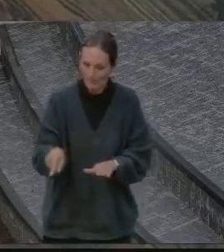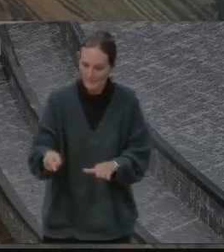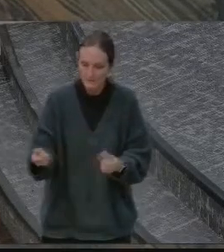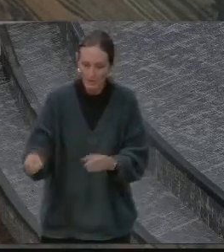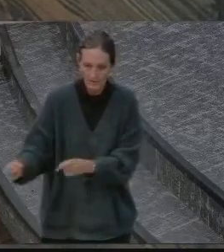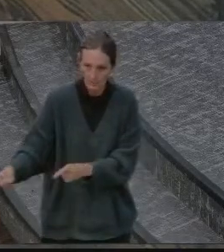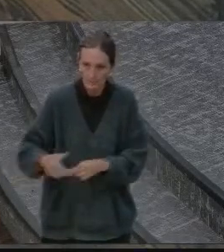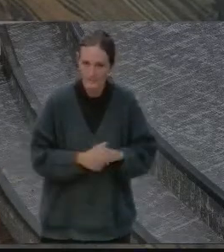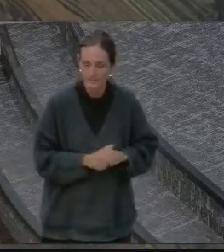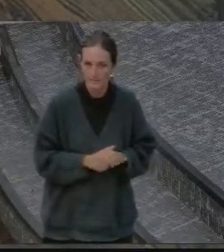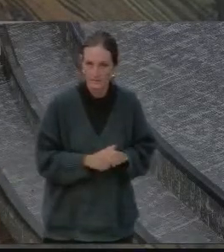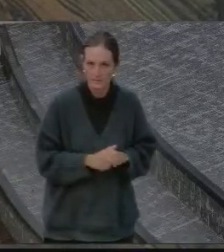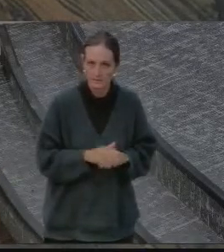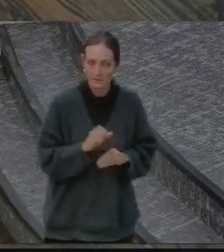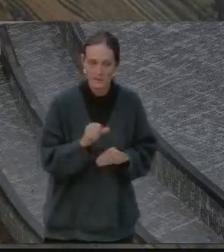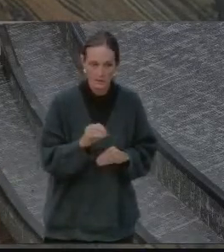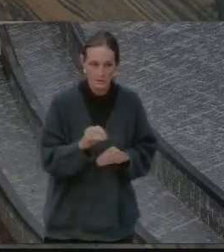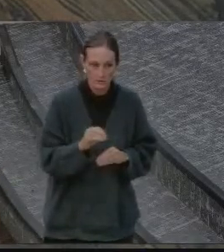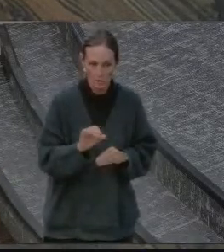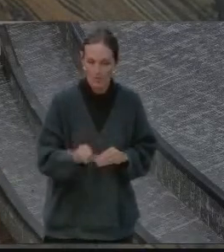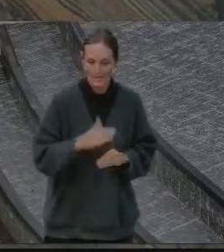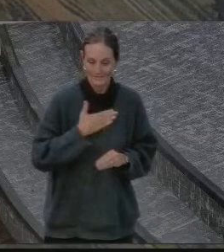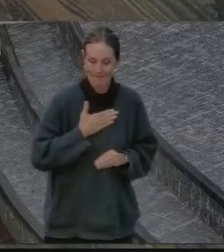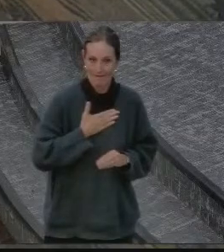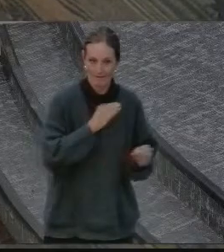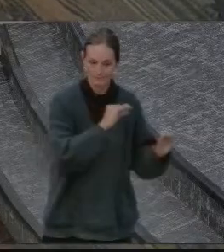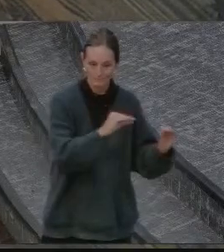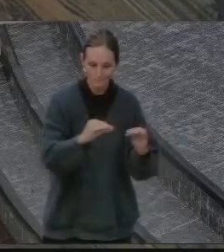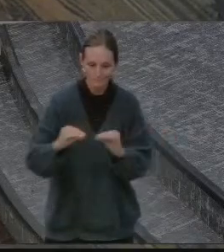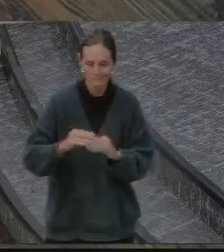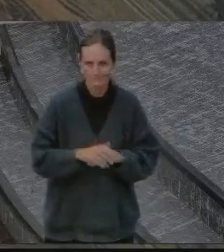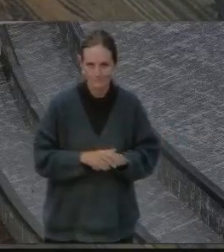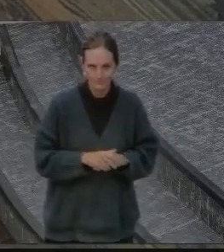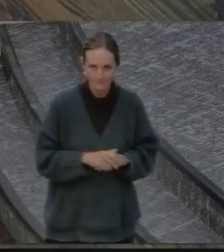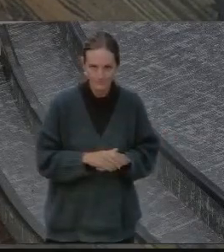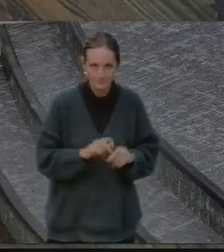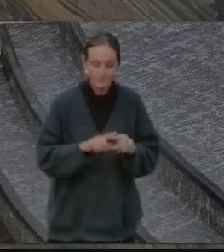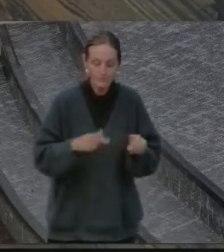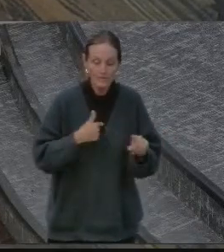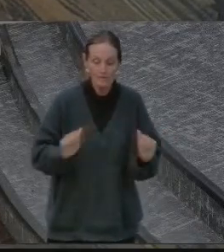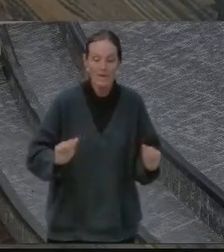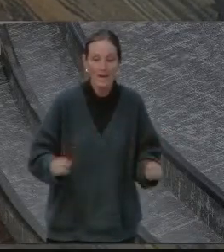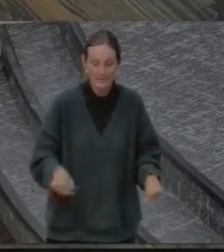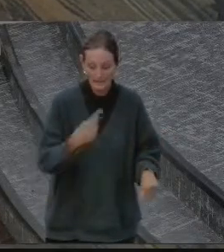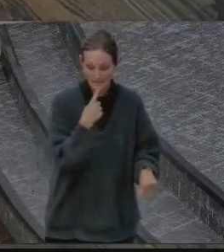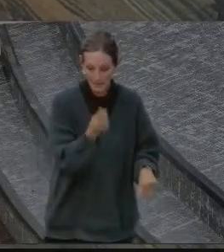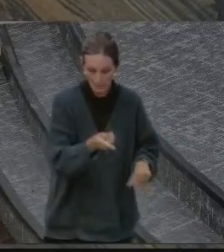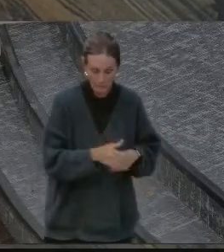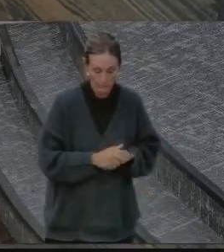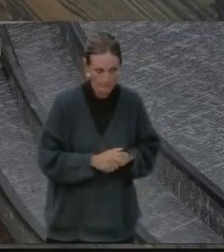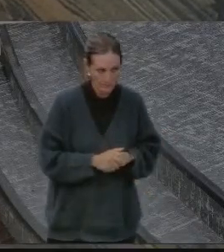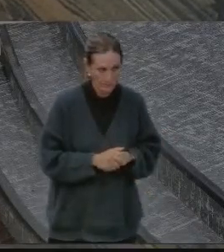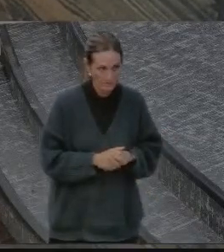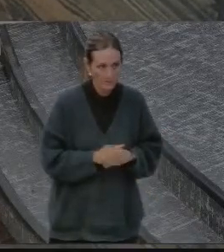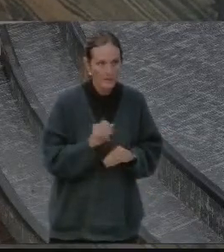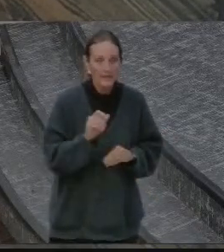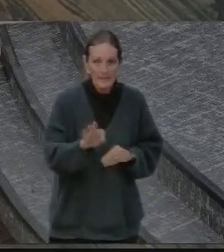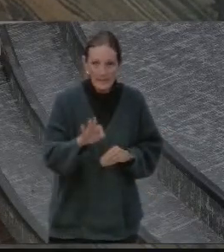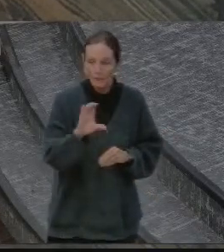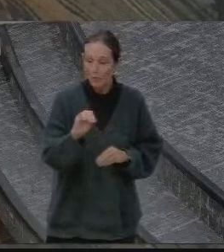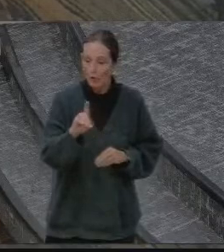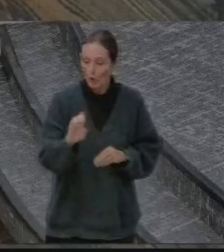to dwell in it. So that's my teaching. But I can say this. If the code goes